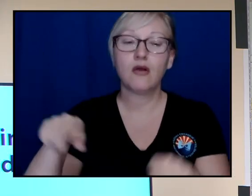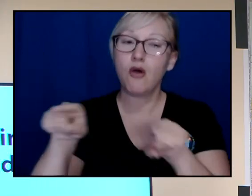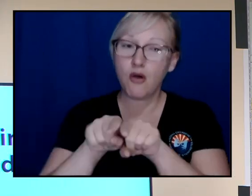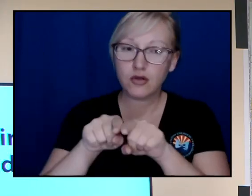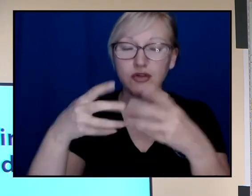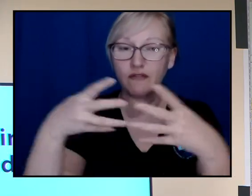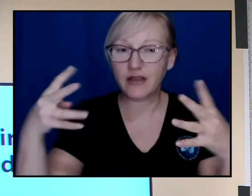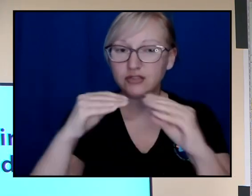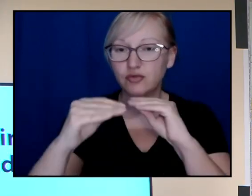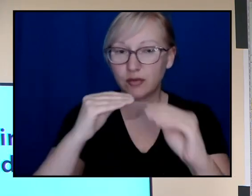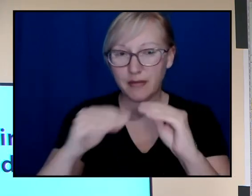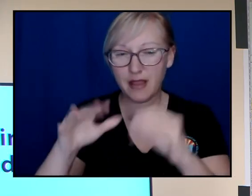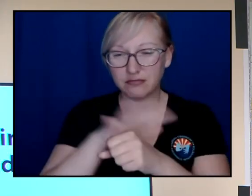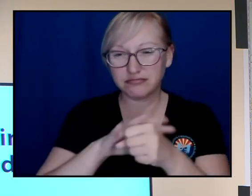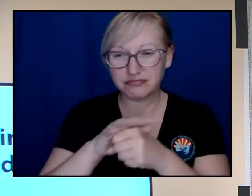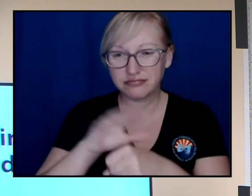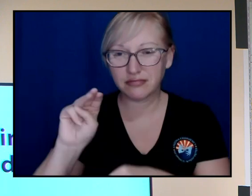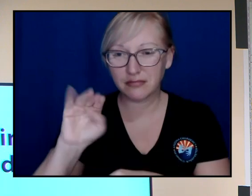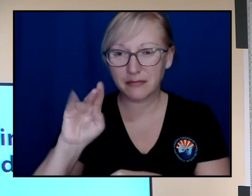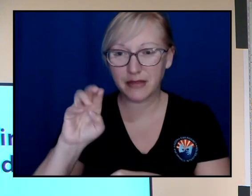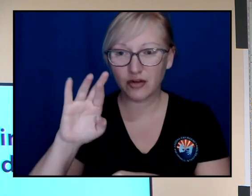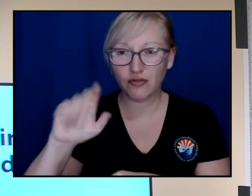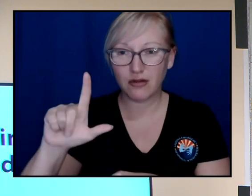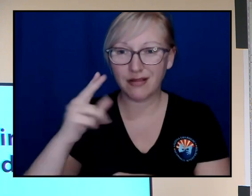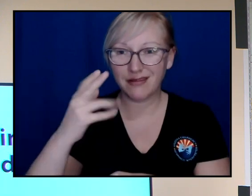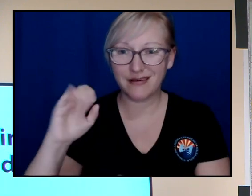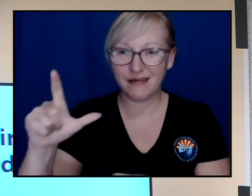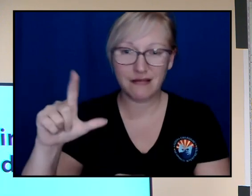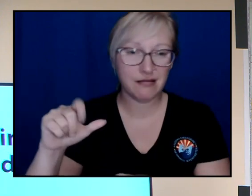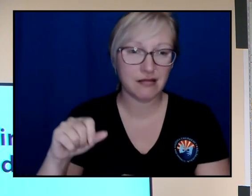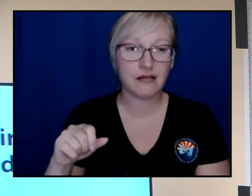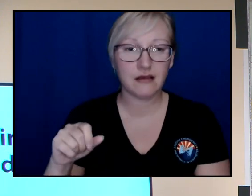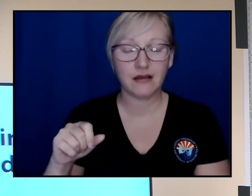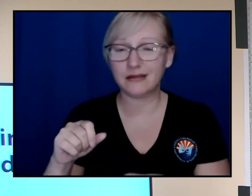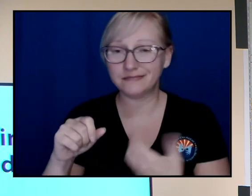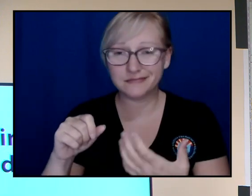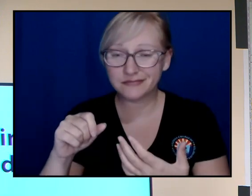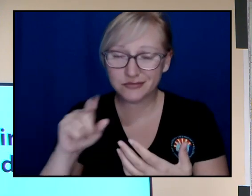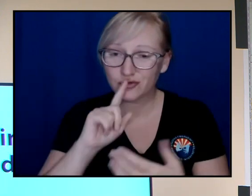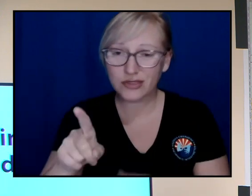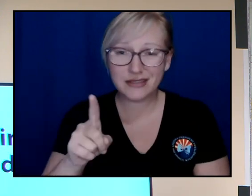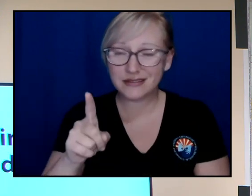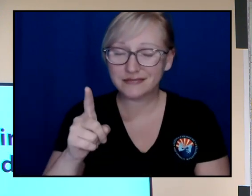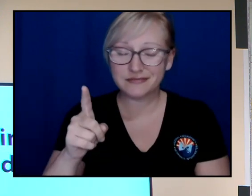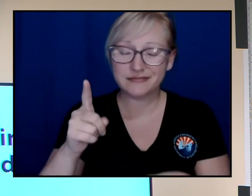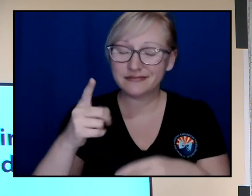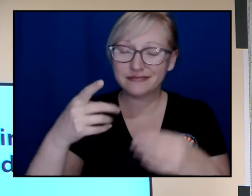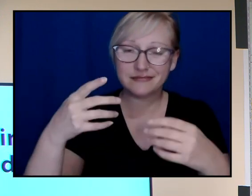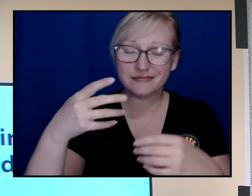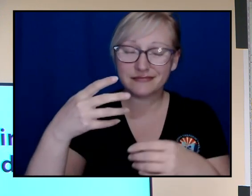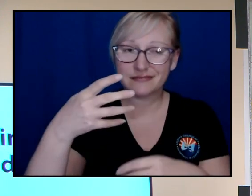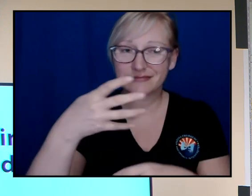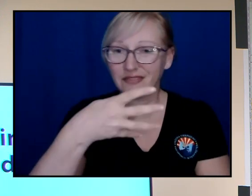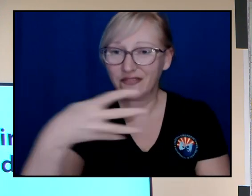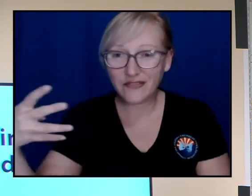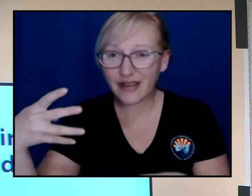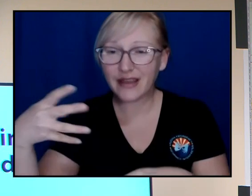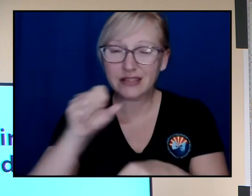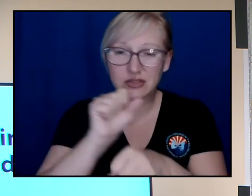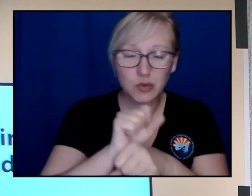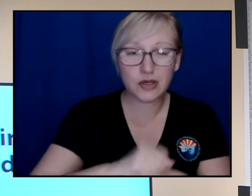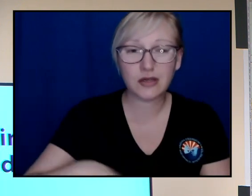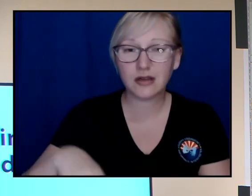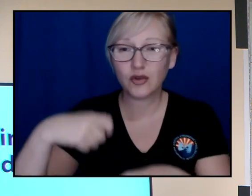work down in the Mineral Hill area. And that's anywhere from fence work to culvert replacements, moving dirt, moving